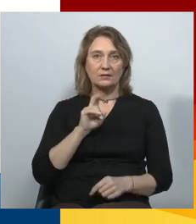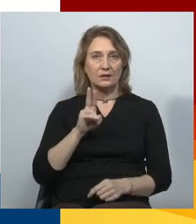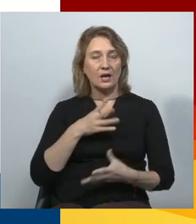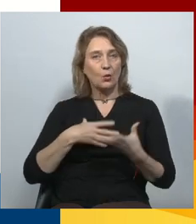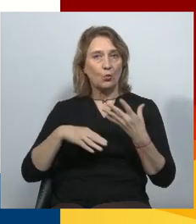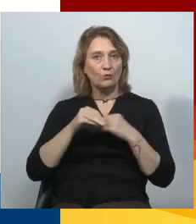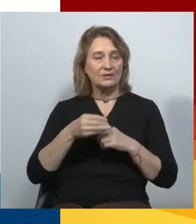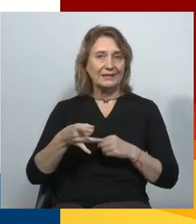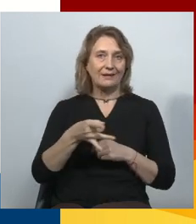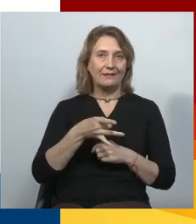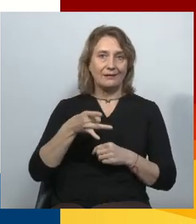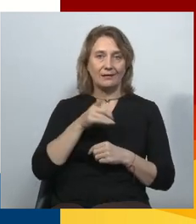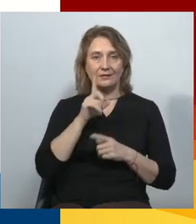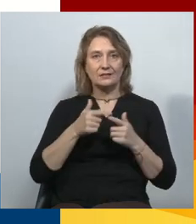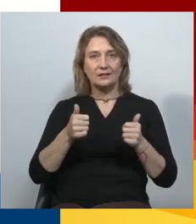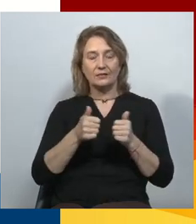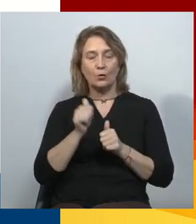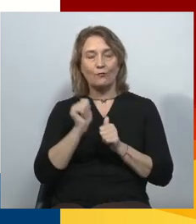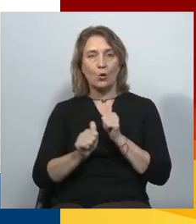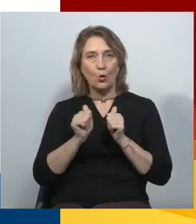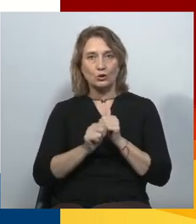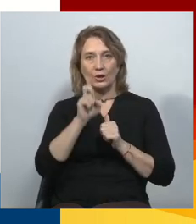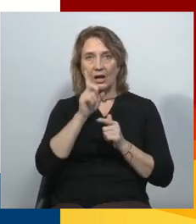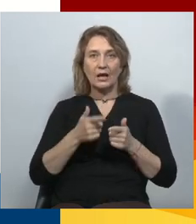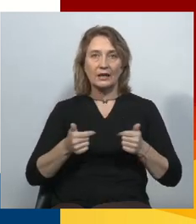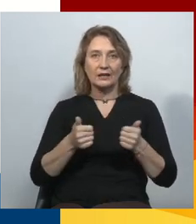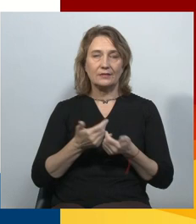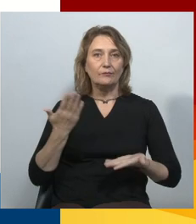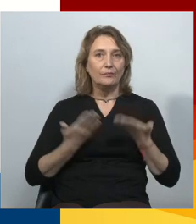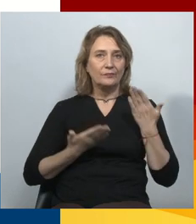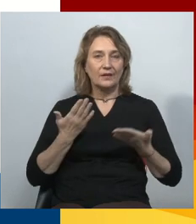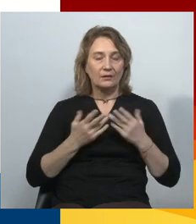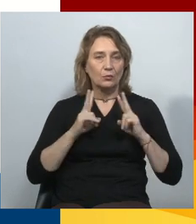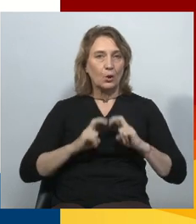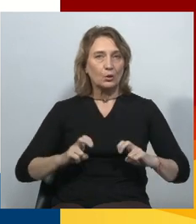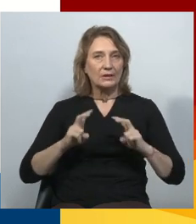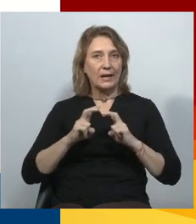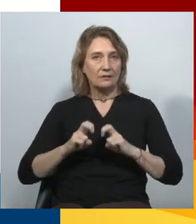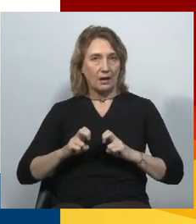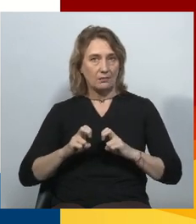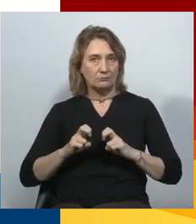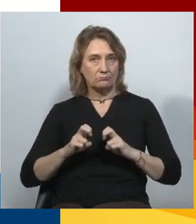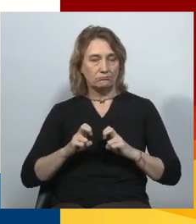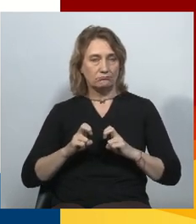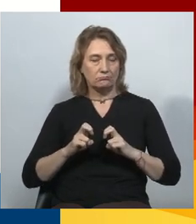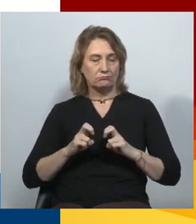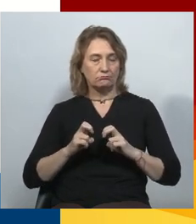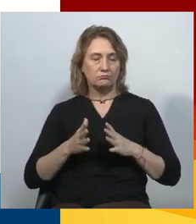I don't know whether it's true for all the countries, but in every country that